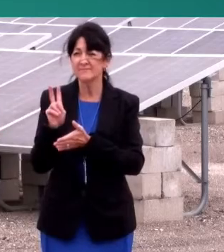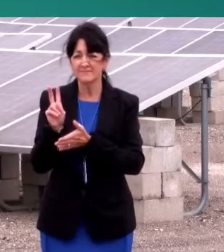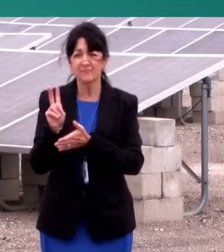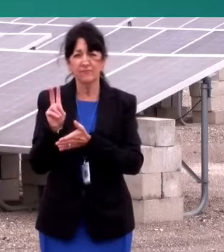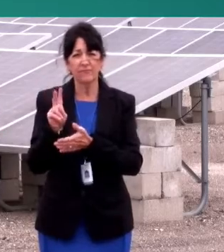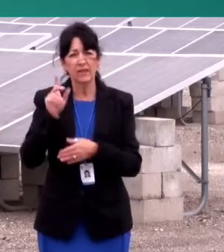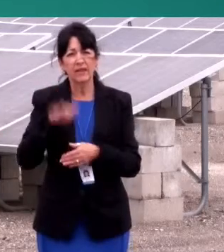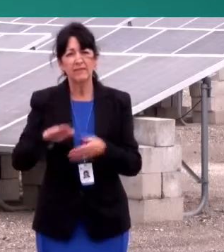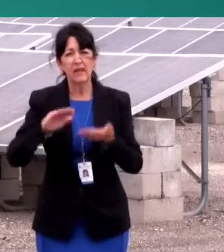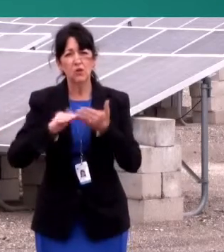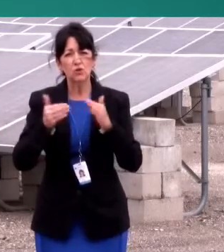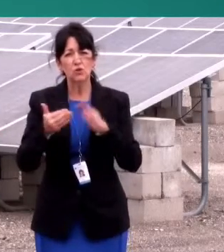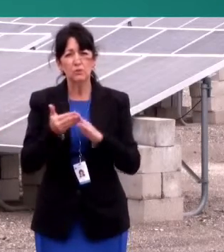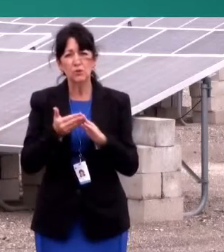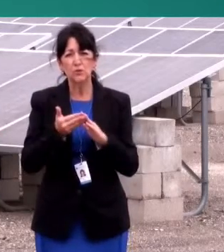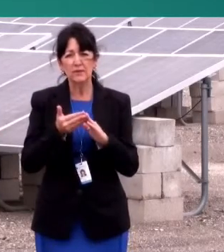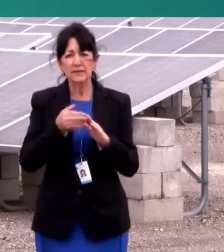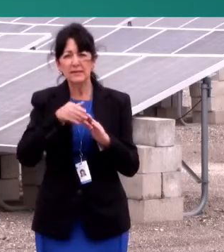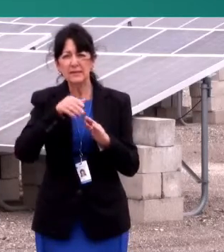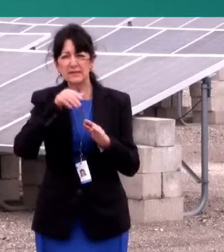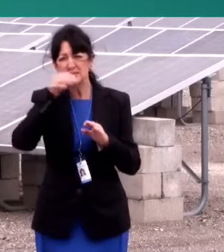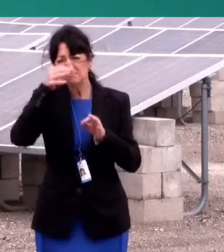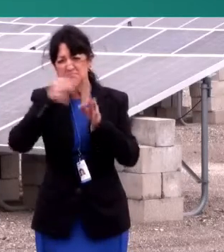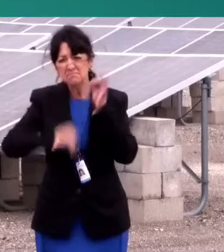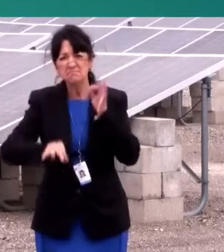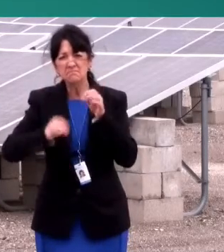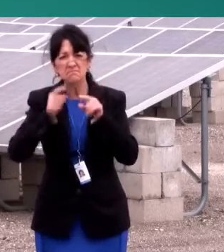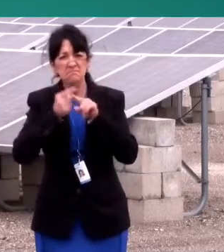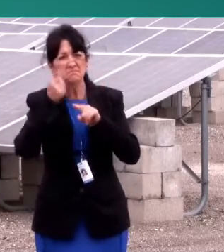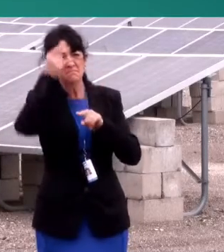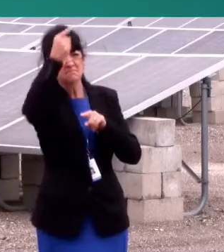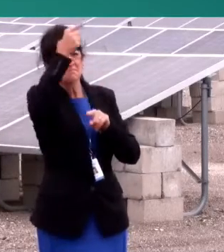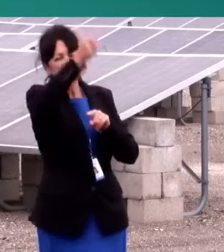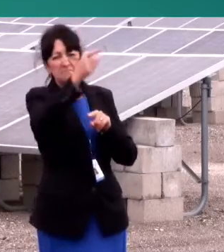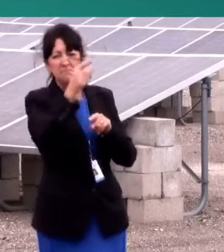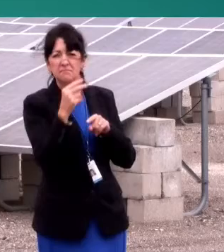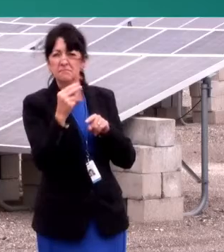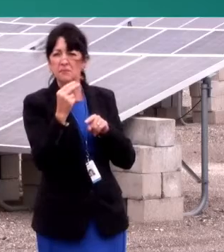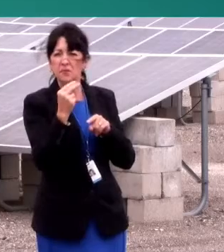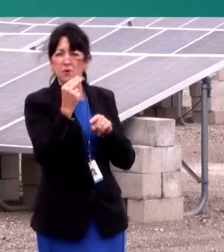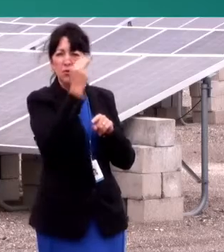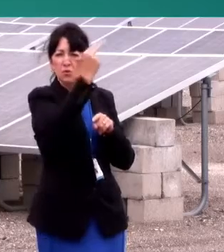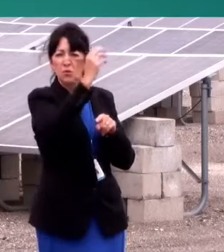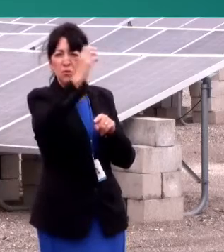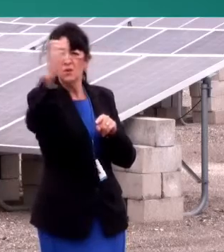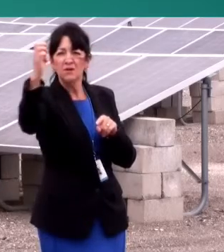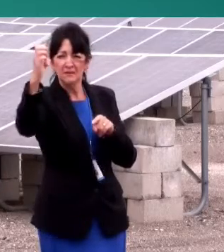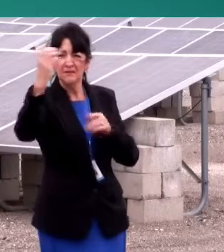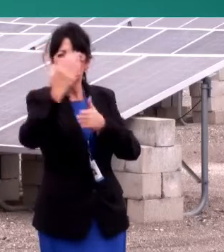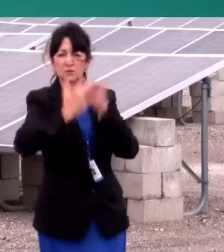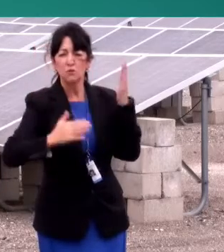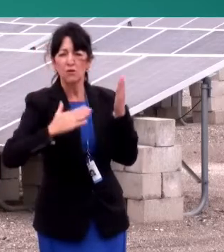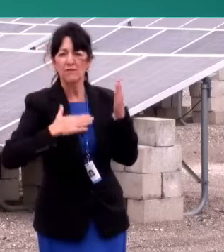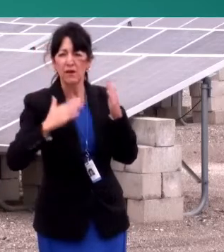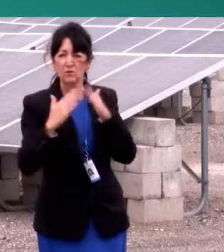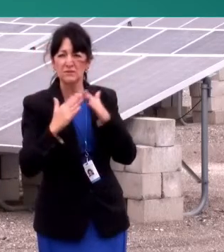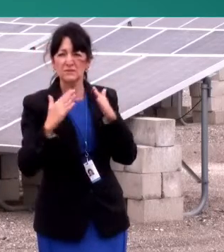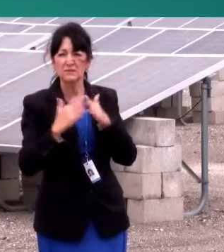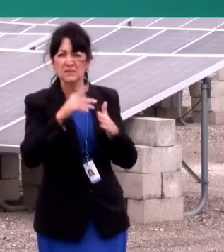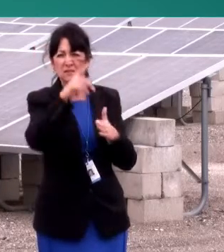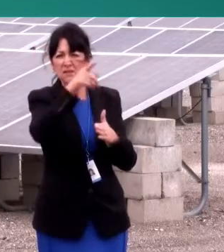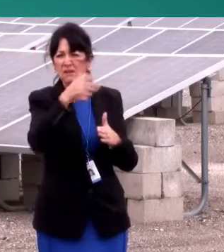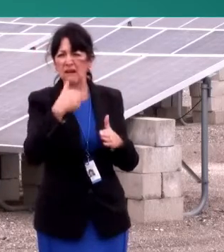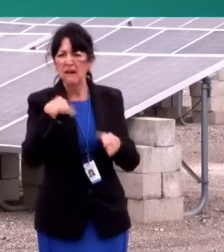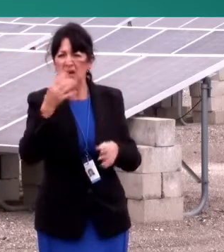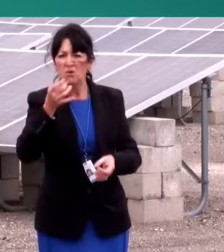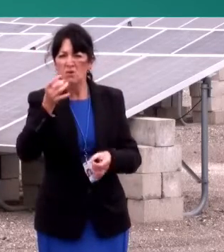bit over there on the northeast side of our city after they experienced an incredible flooding